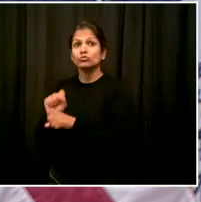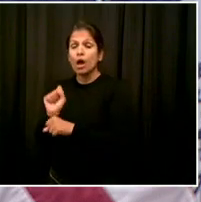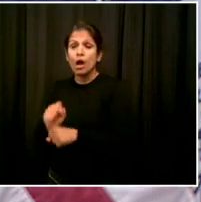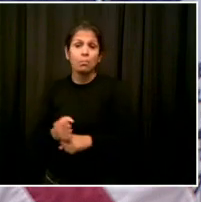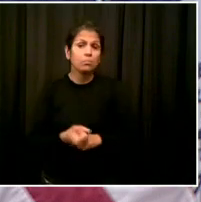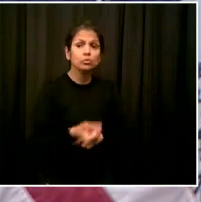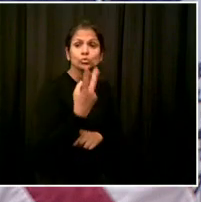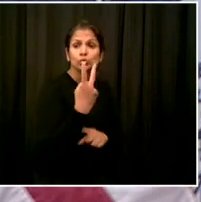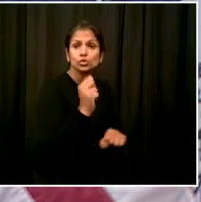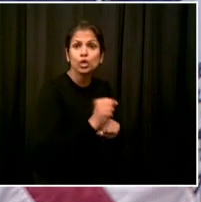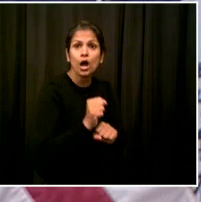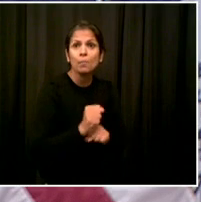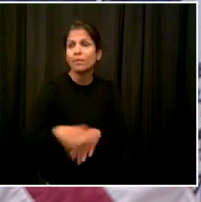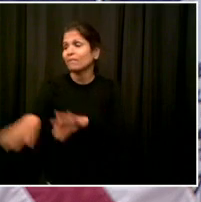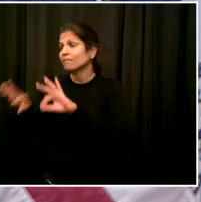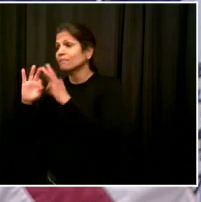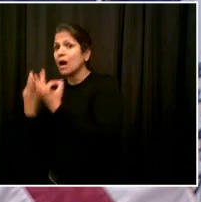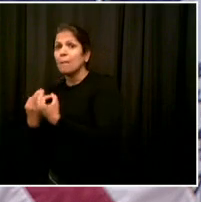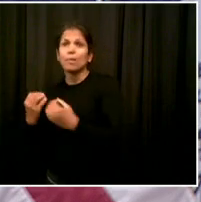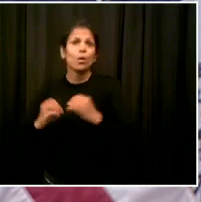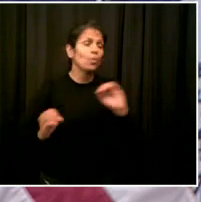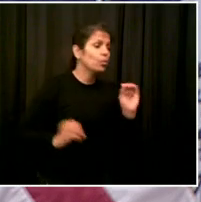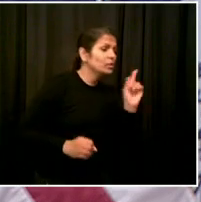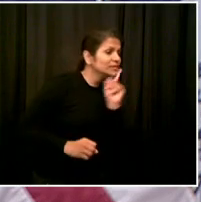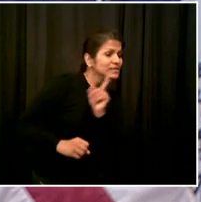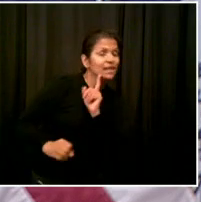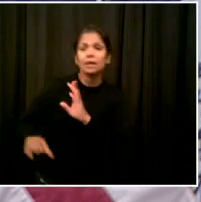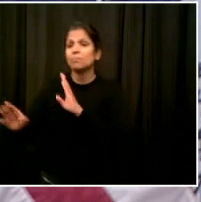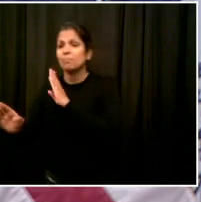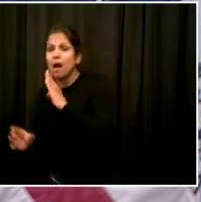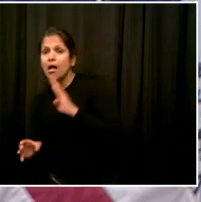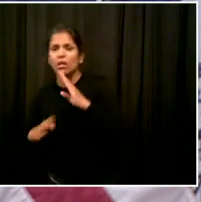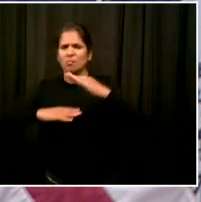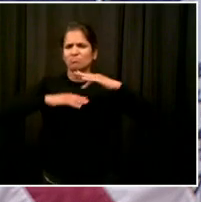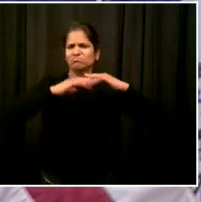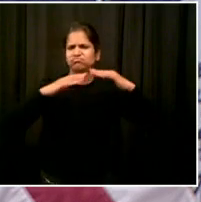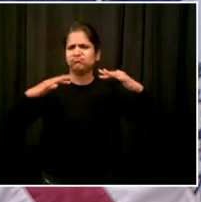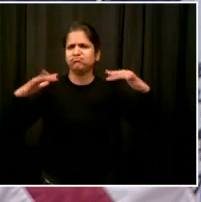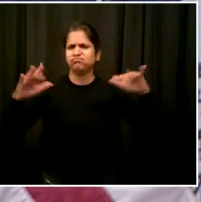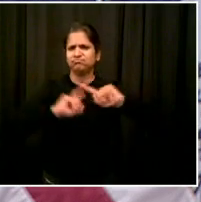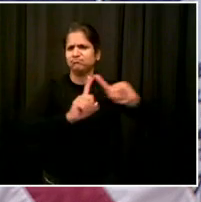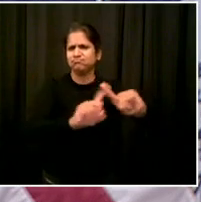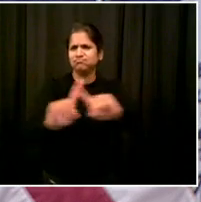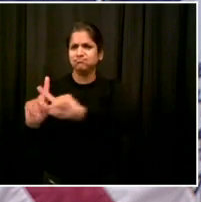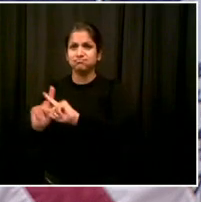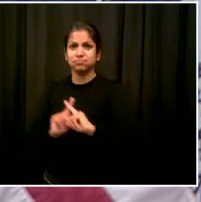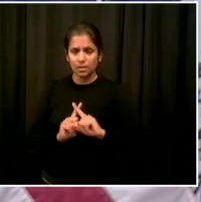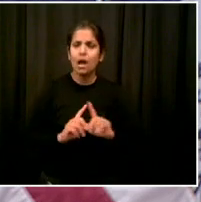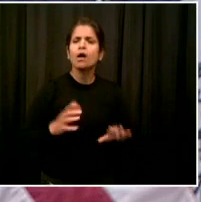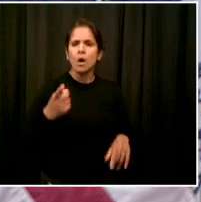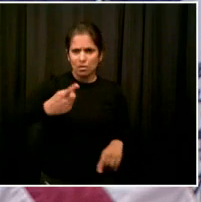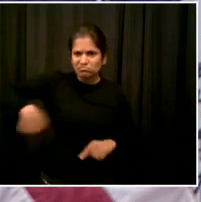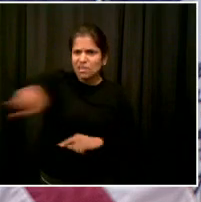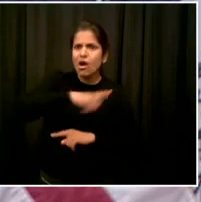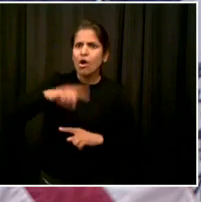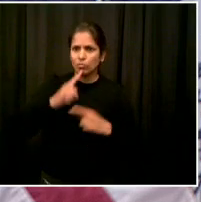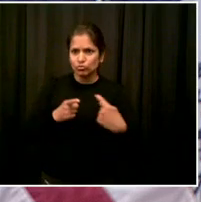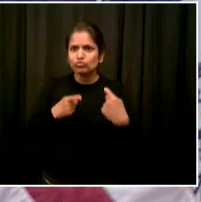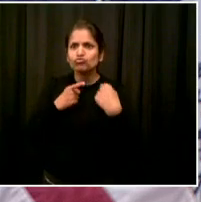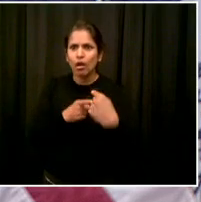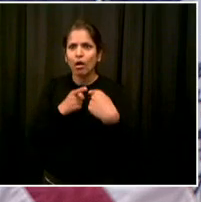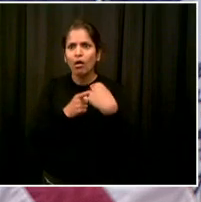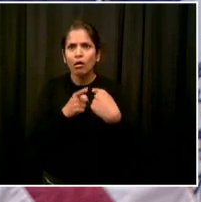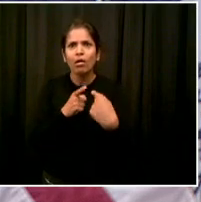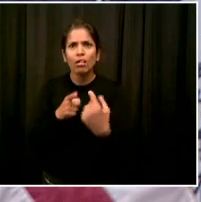Yorkers who every day deal with struggle, and they fight their way through and they make something happen. Those people,